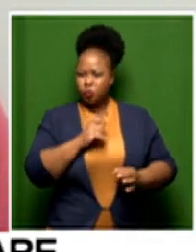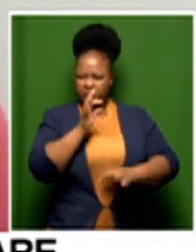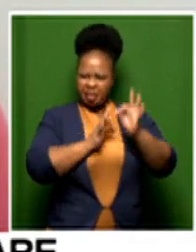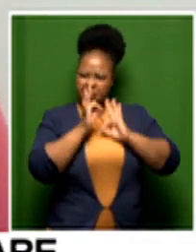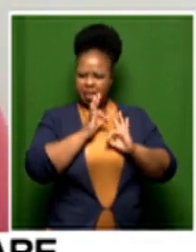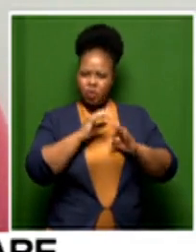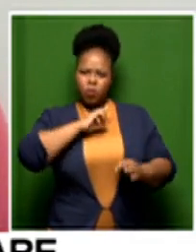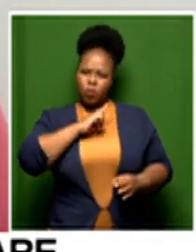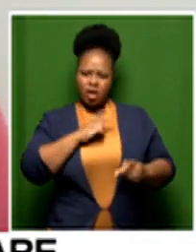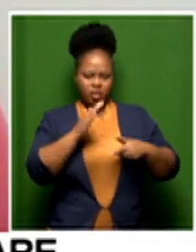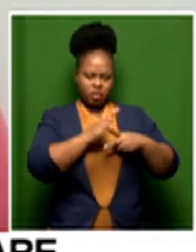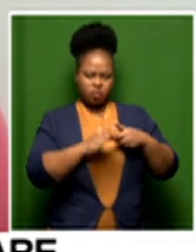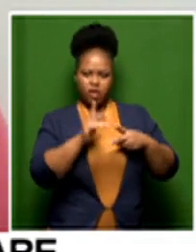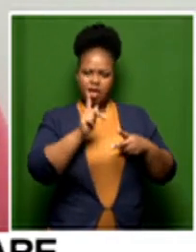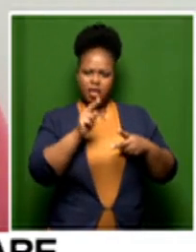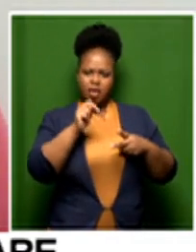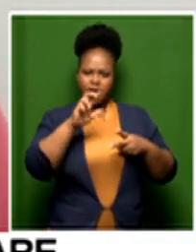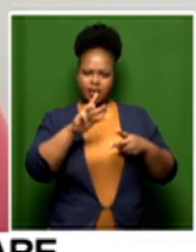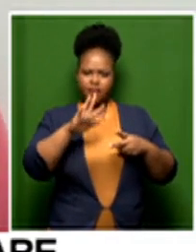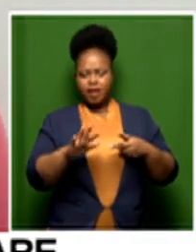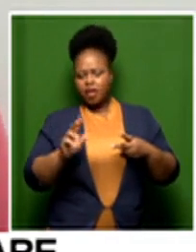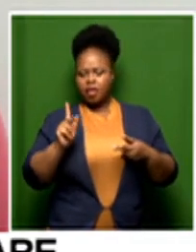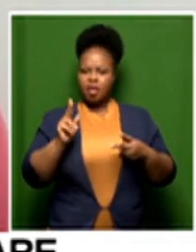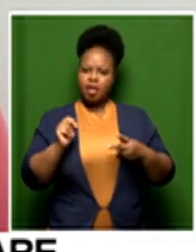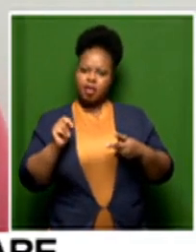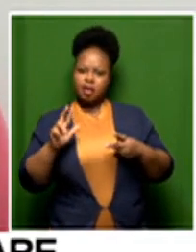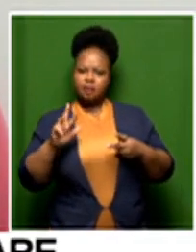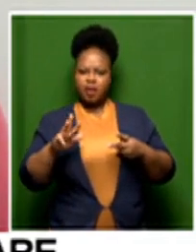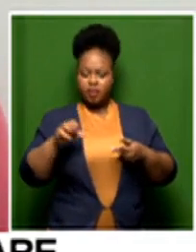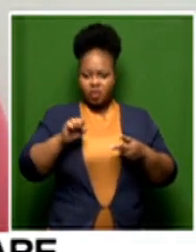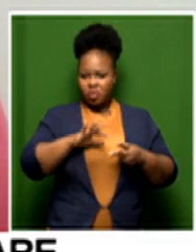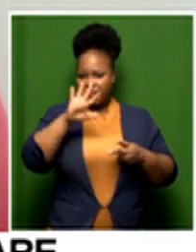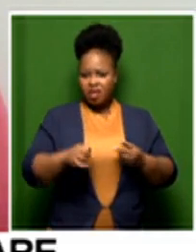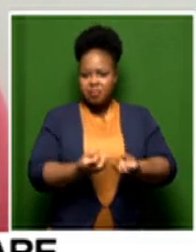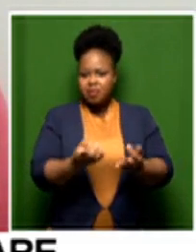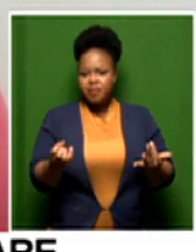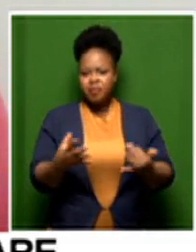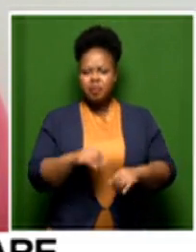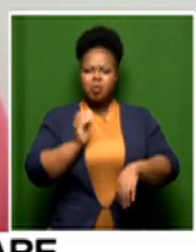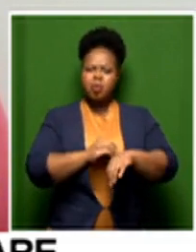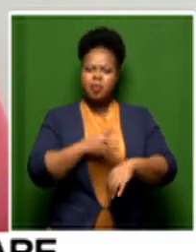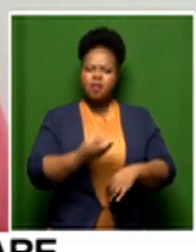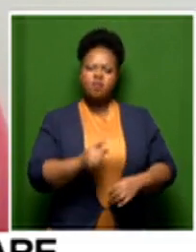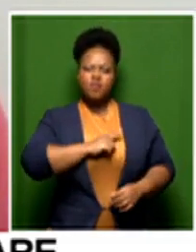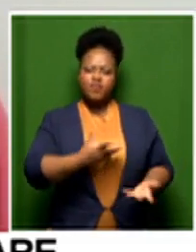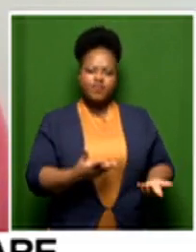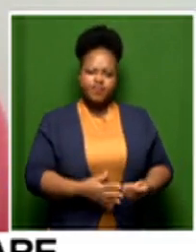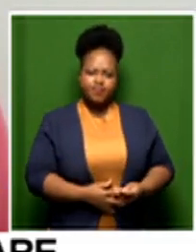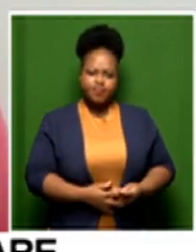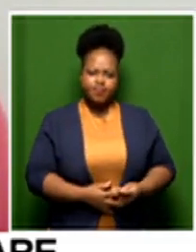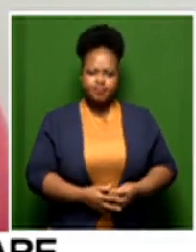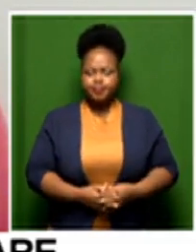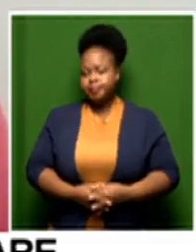it. Why these KN95 masks distributed in South Africa are problematic? Okay,